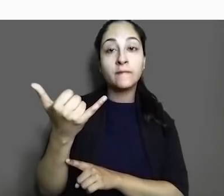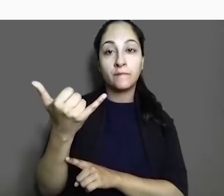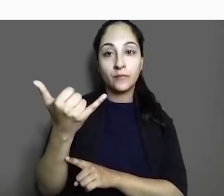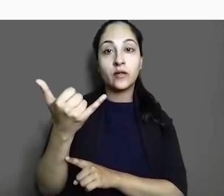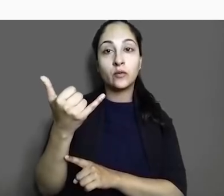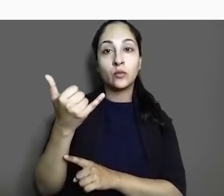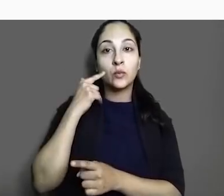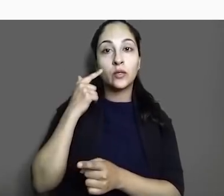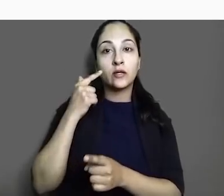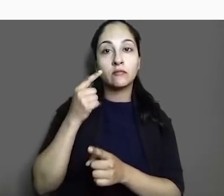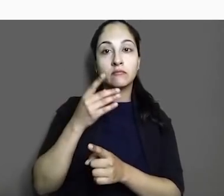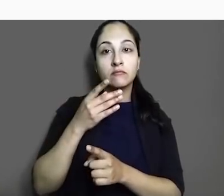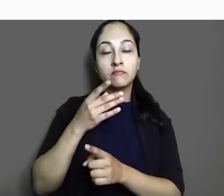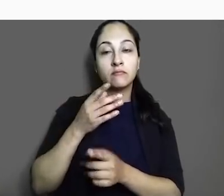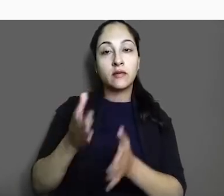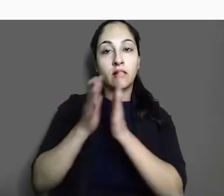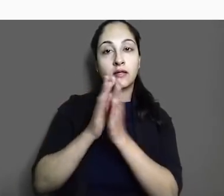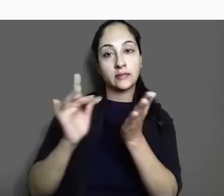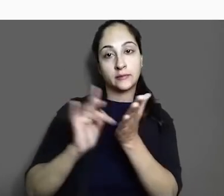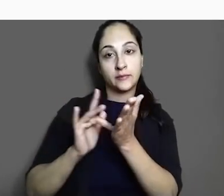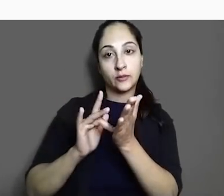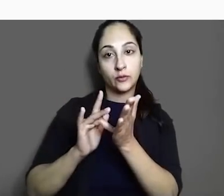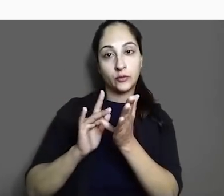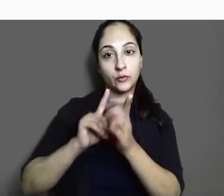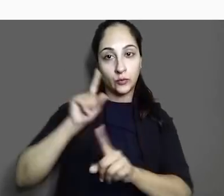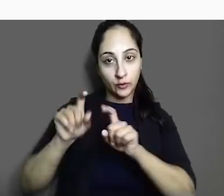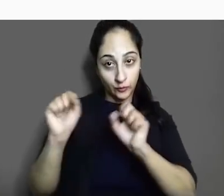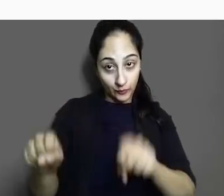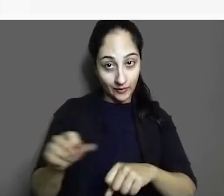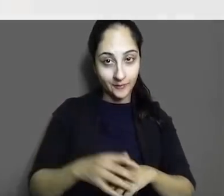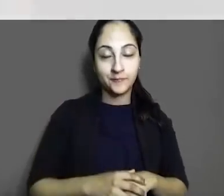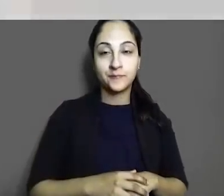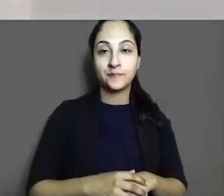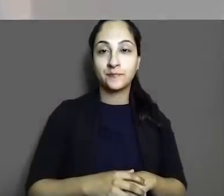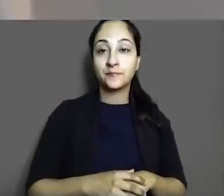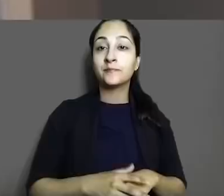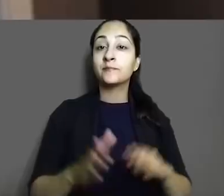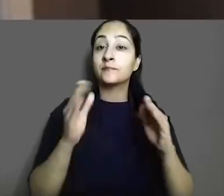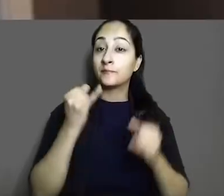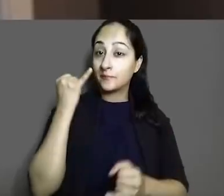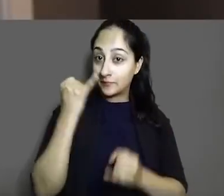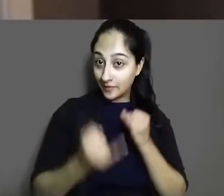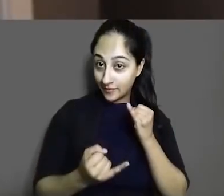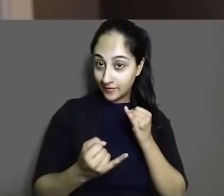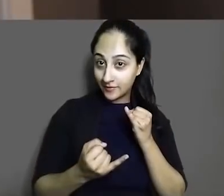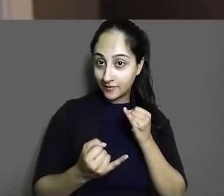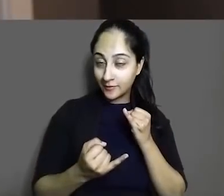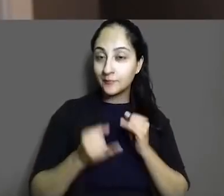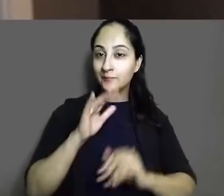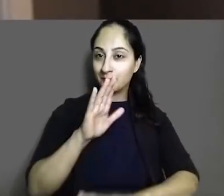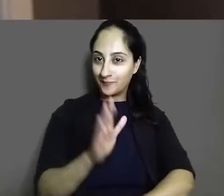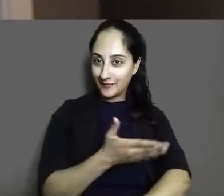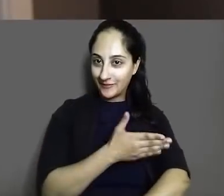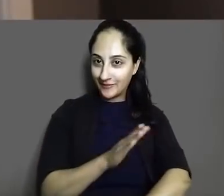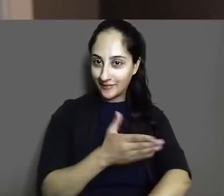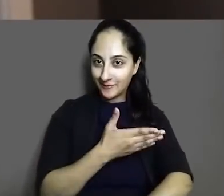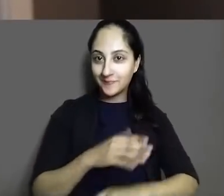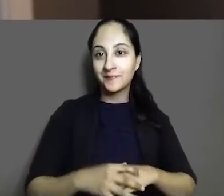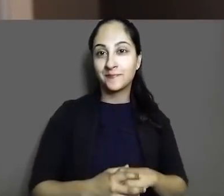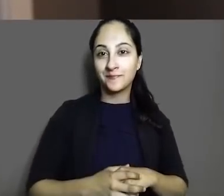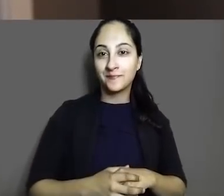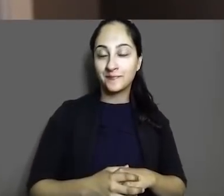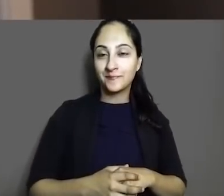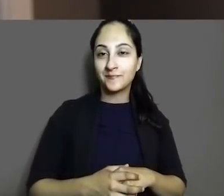1-888-536-3599 and following the prompts to ask a medical-related question. So it's that time of the show where we get into